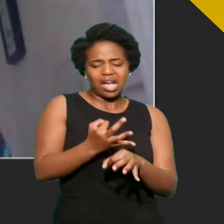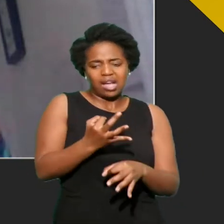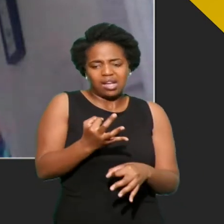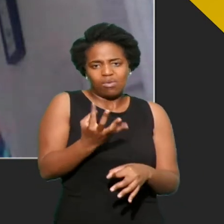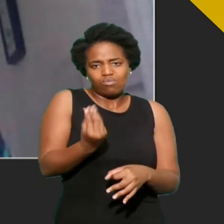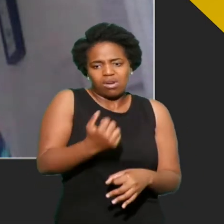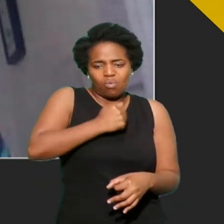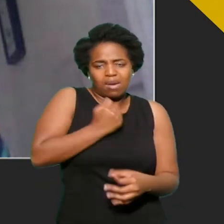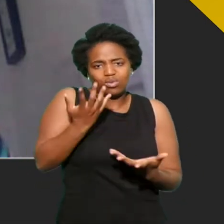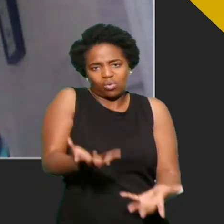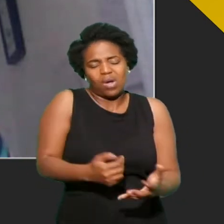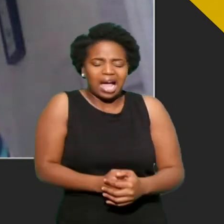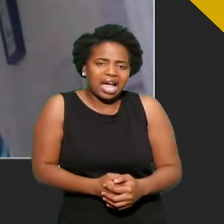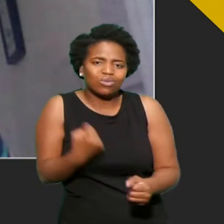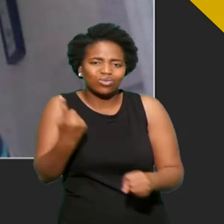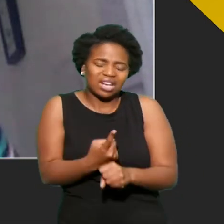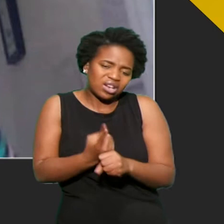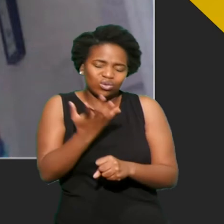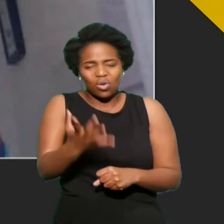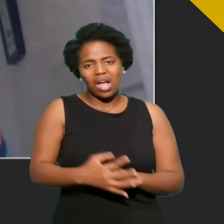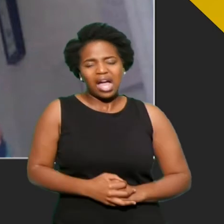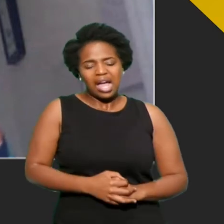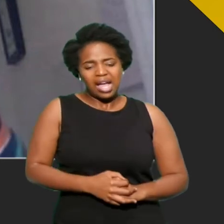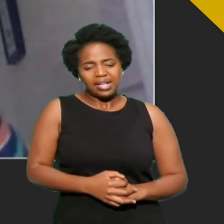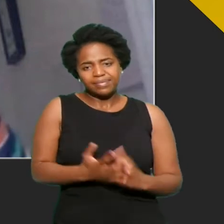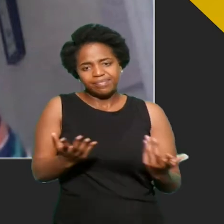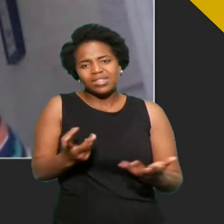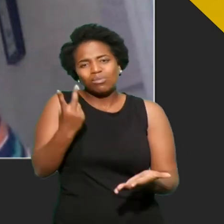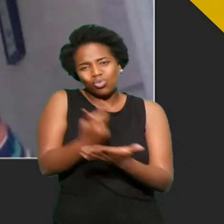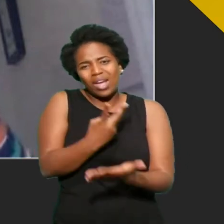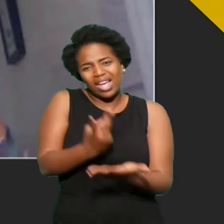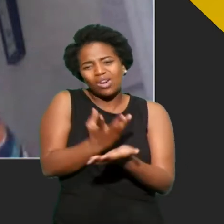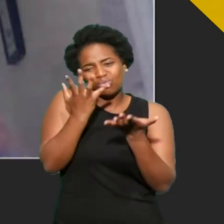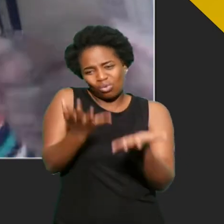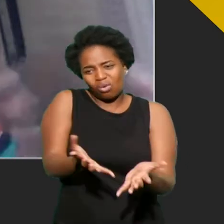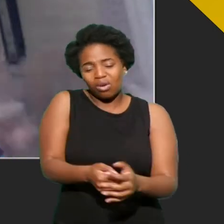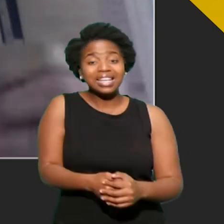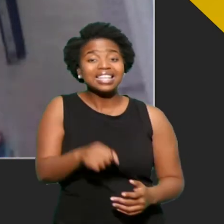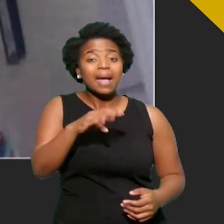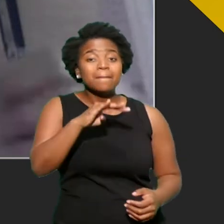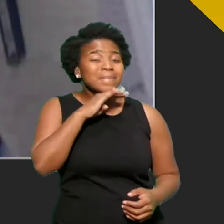You know, when a person starts to say that Tata Kabani will never do that. That partner has,